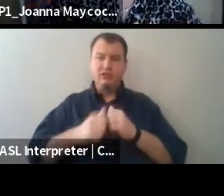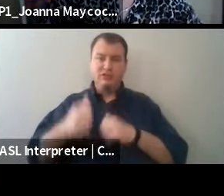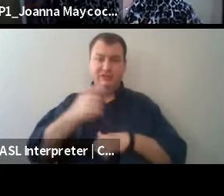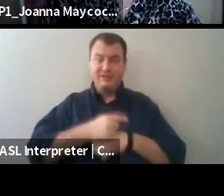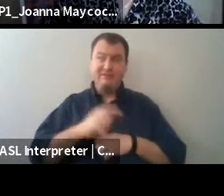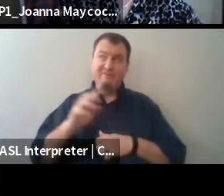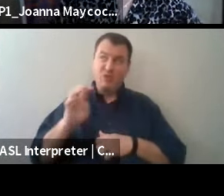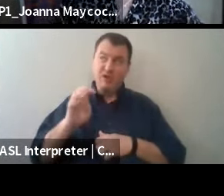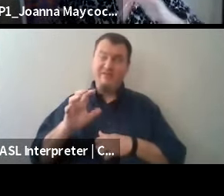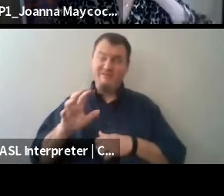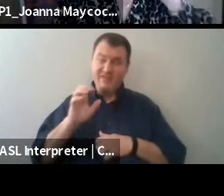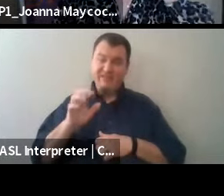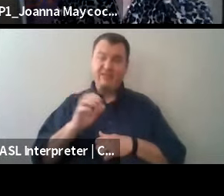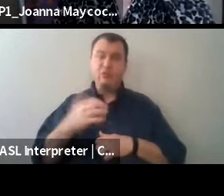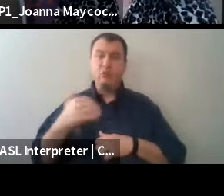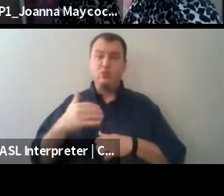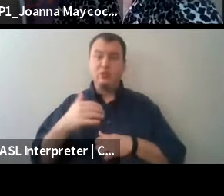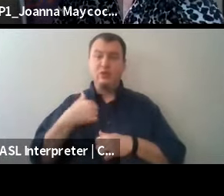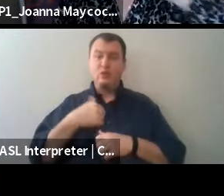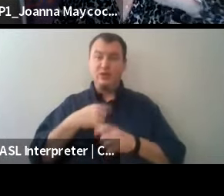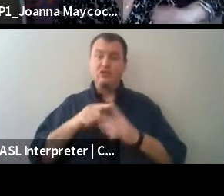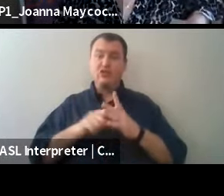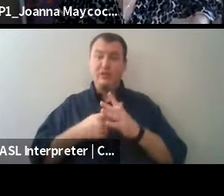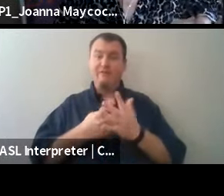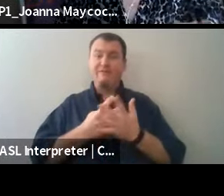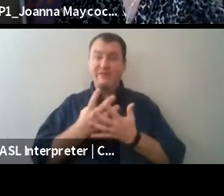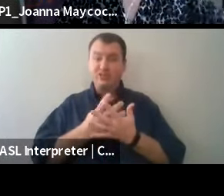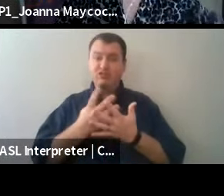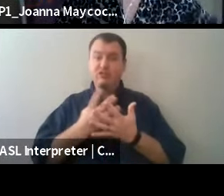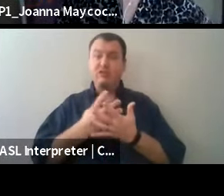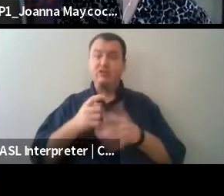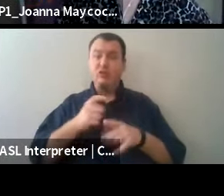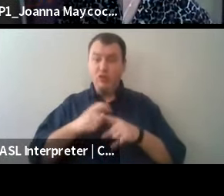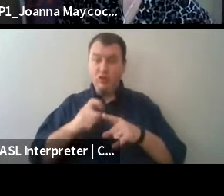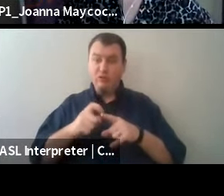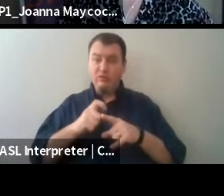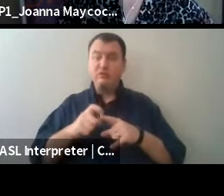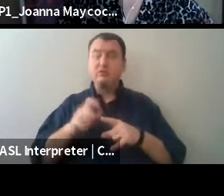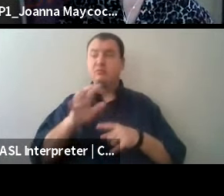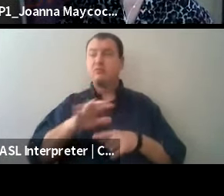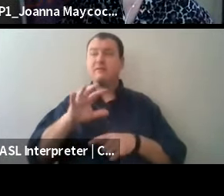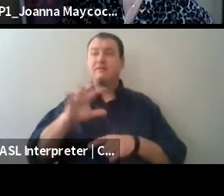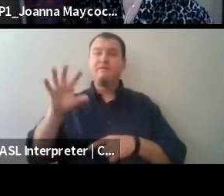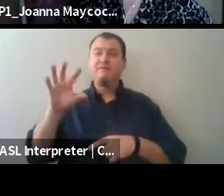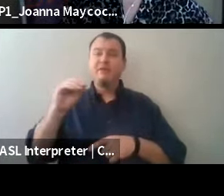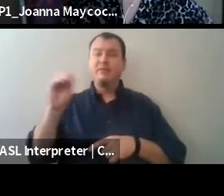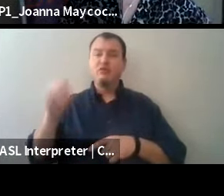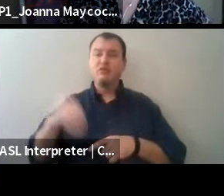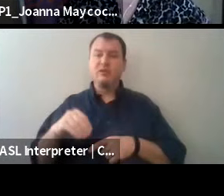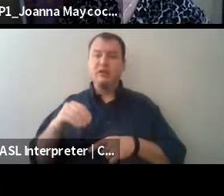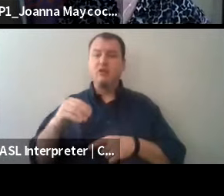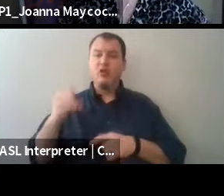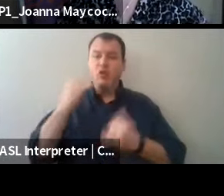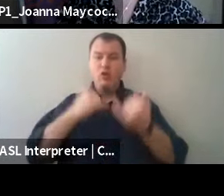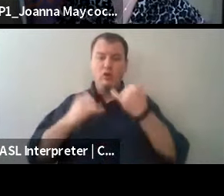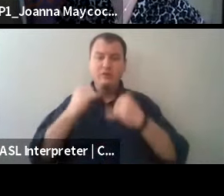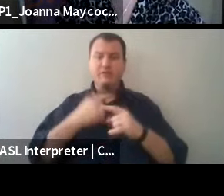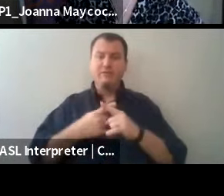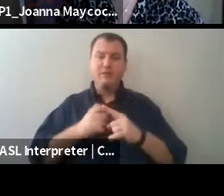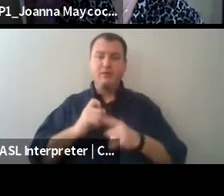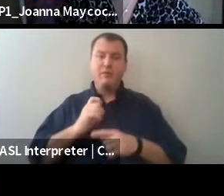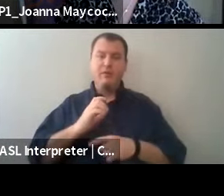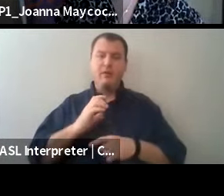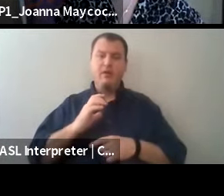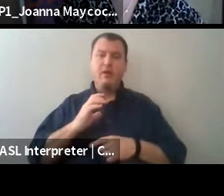When we started filtering the calls, we realized that actually there were around 50% calls which were coming for all other